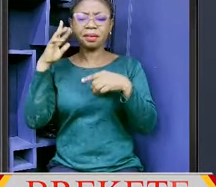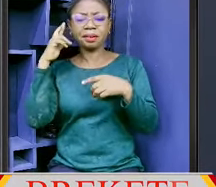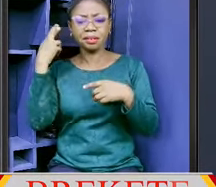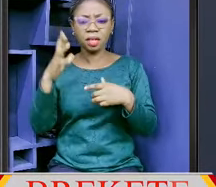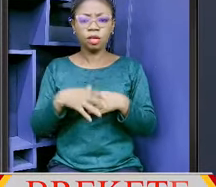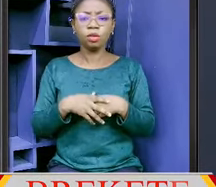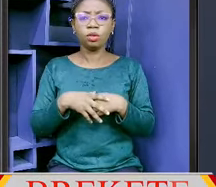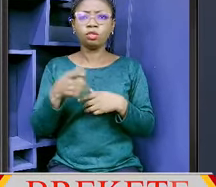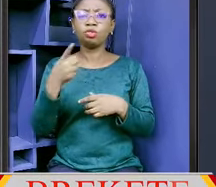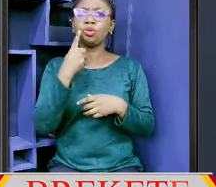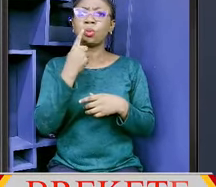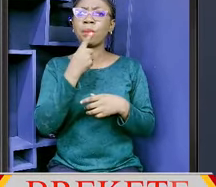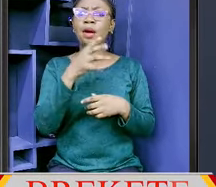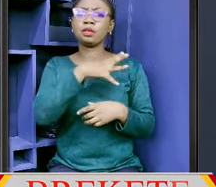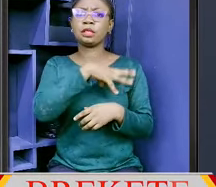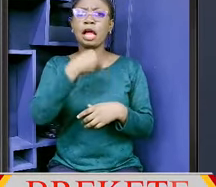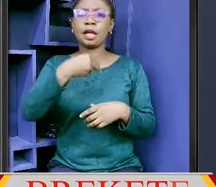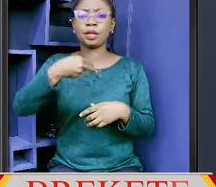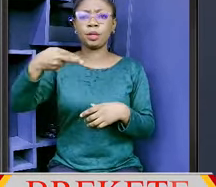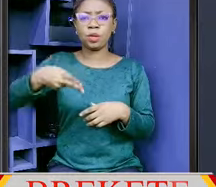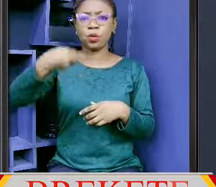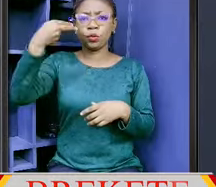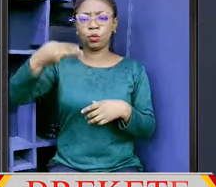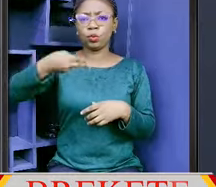Do mouth like spoon way.